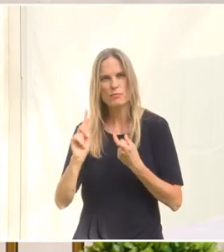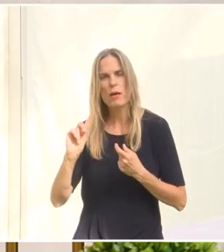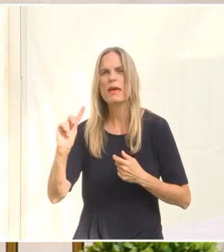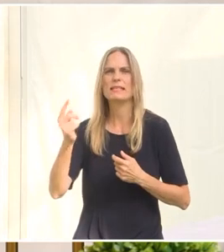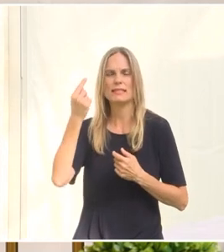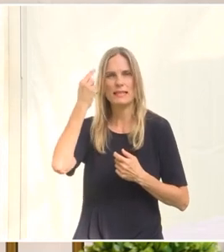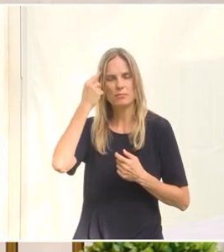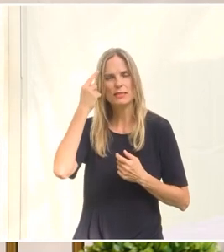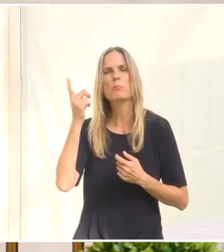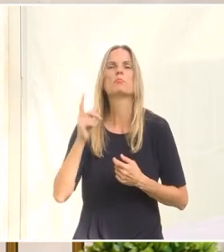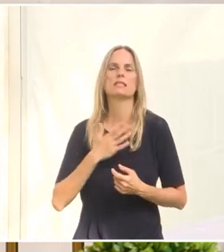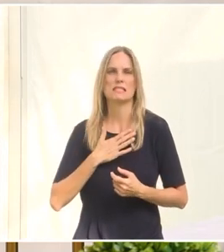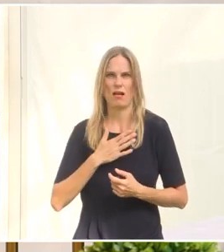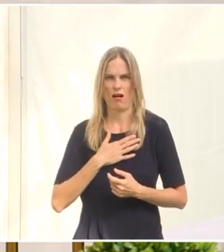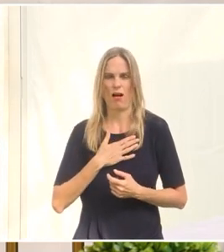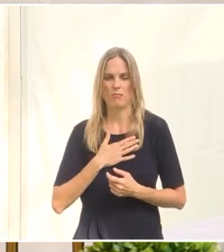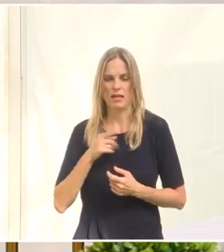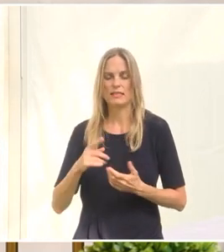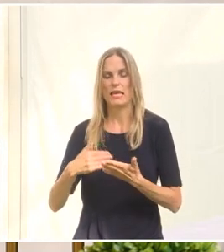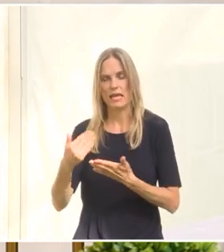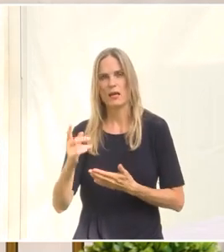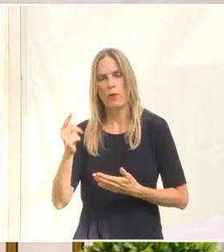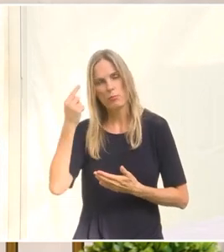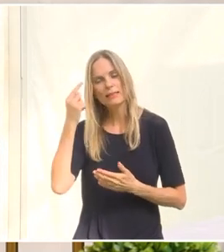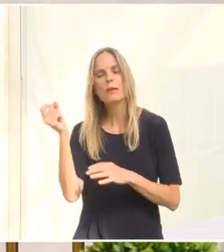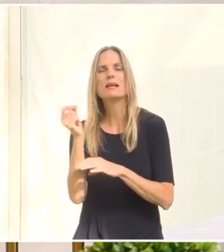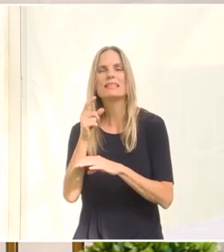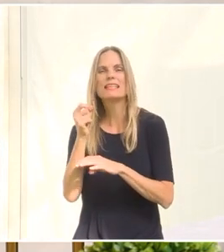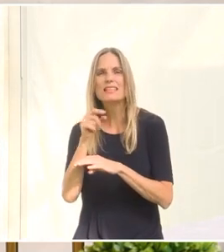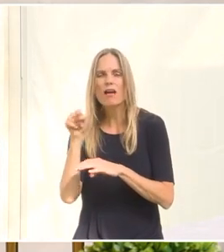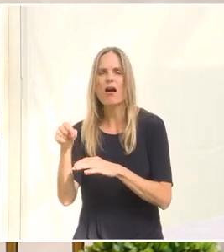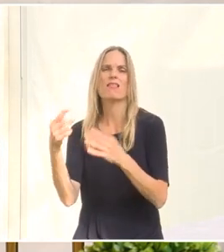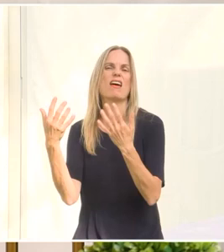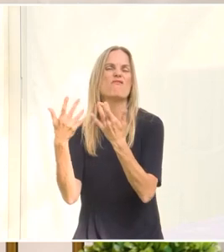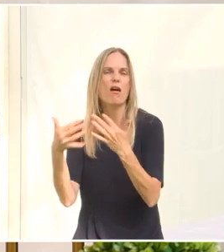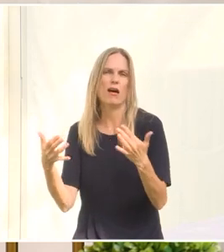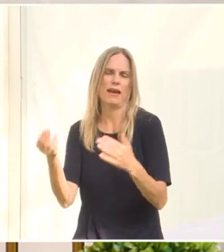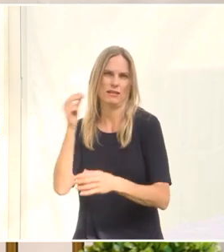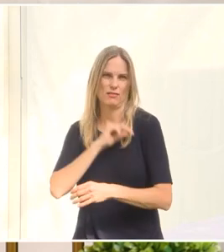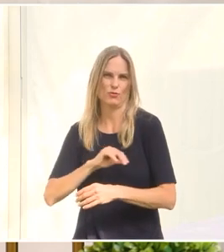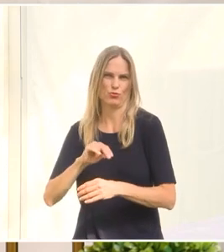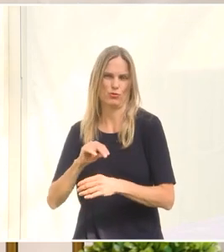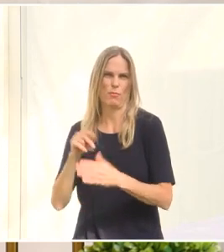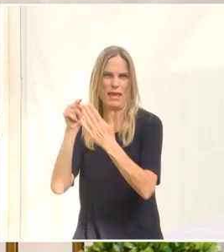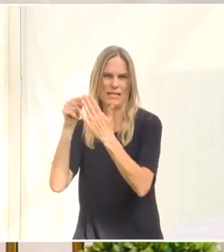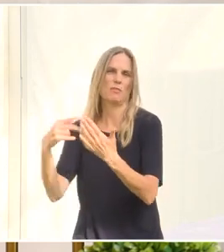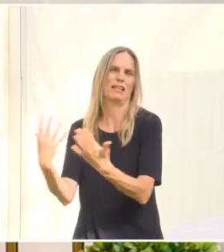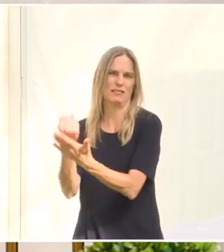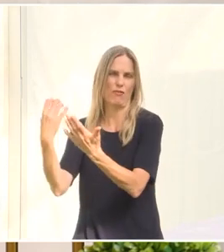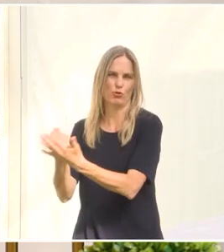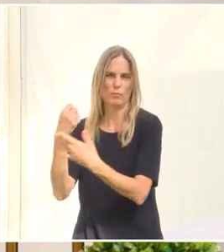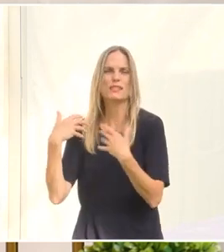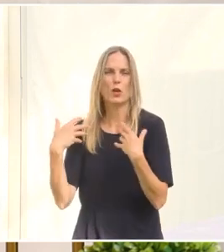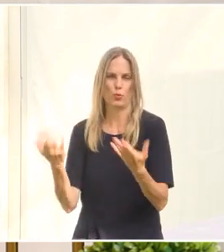we want, and then we should think how we use this digitalization as a tool to get these aims and to get these visions what we